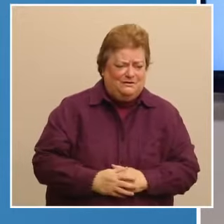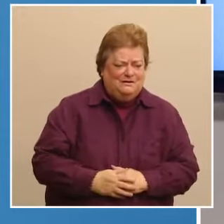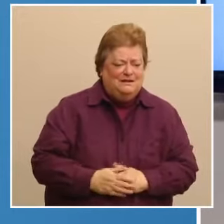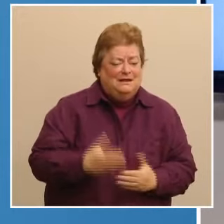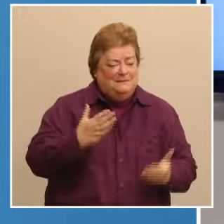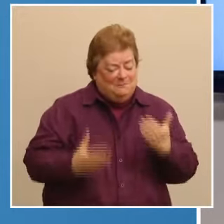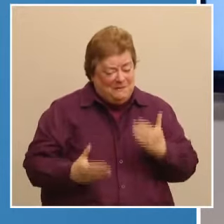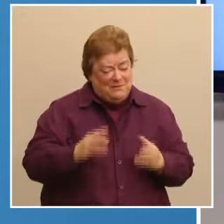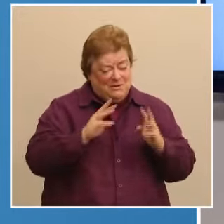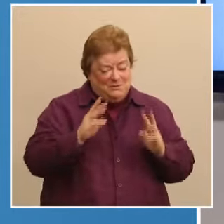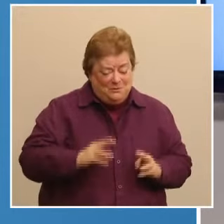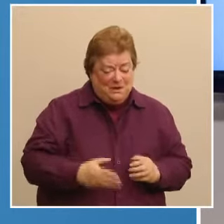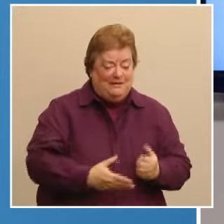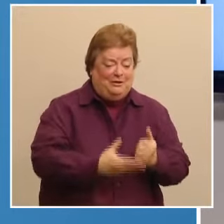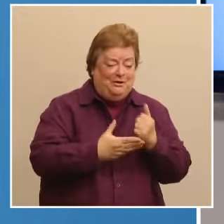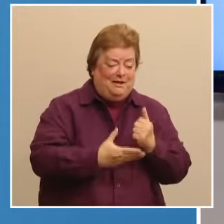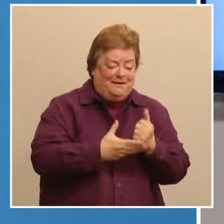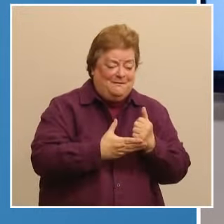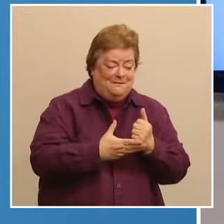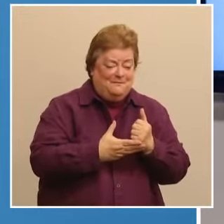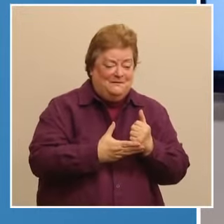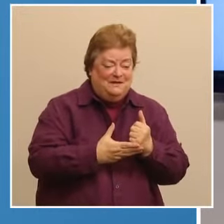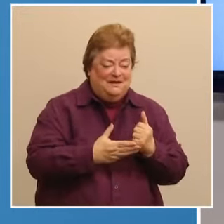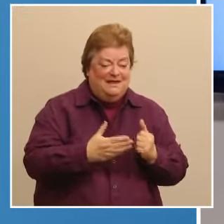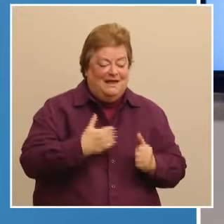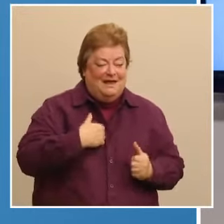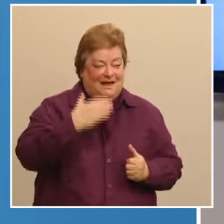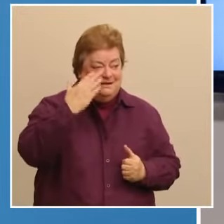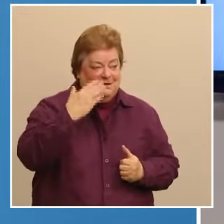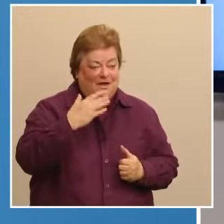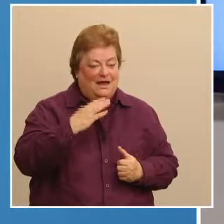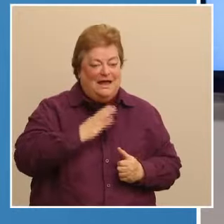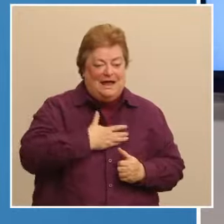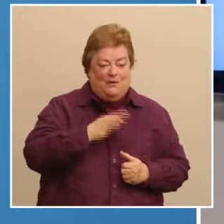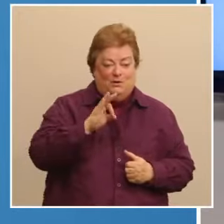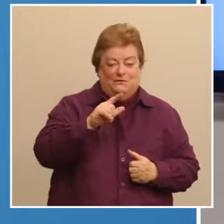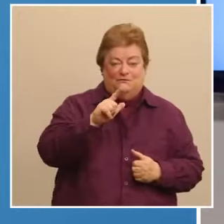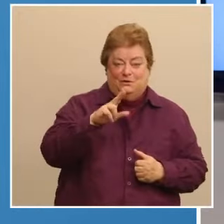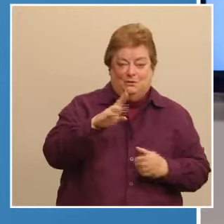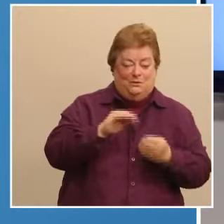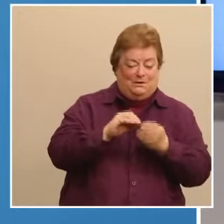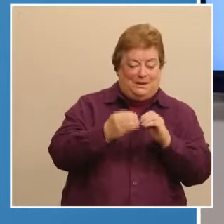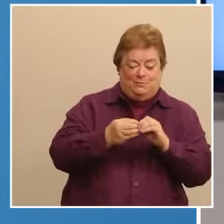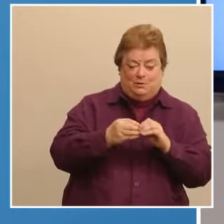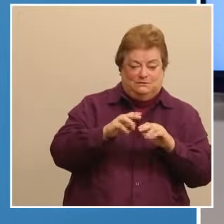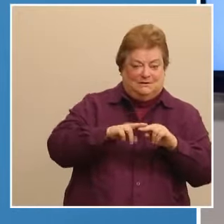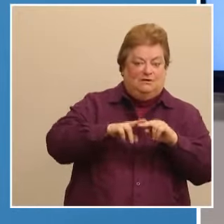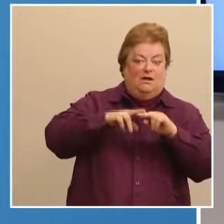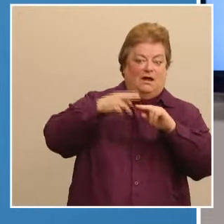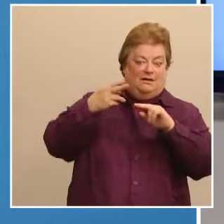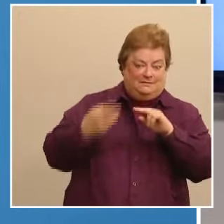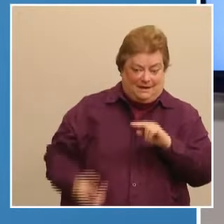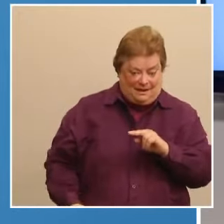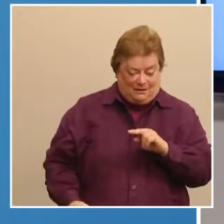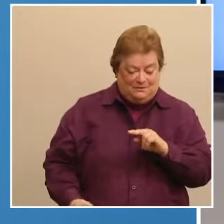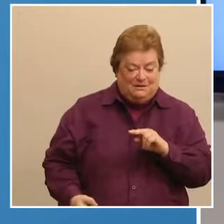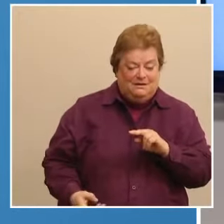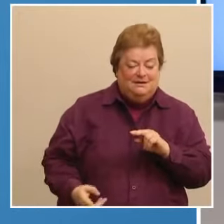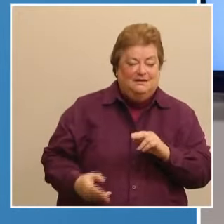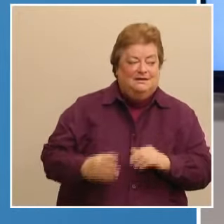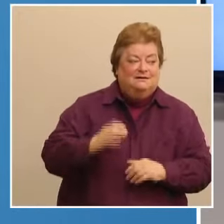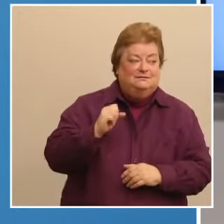is helpful. I do know, and you've probably seen, our flu numbers are way down in comparison as